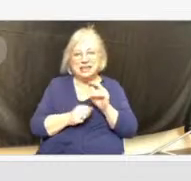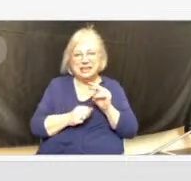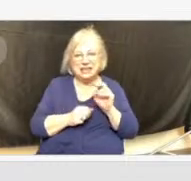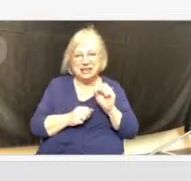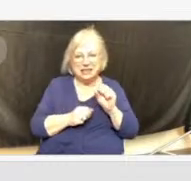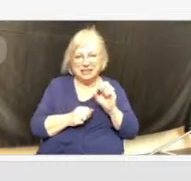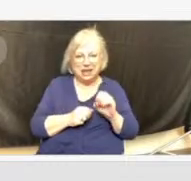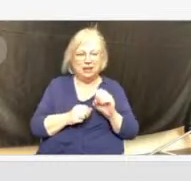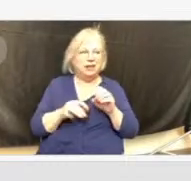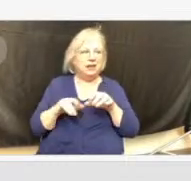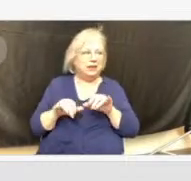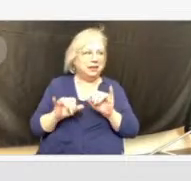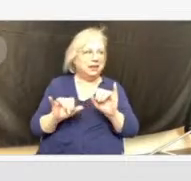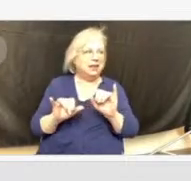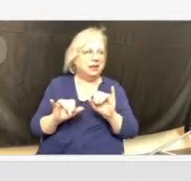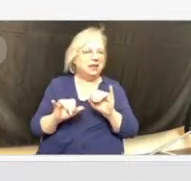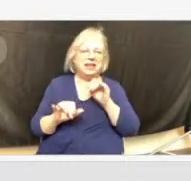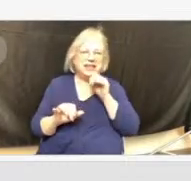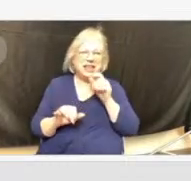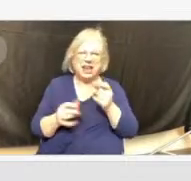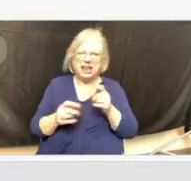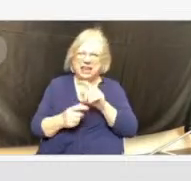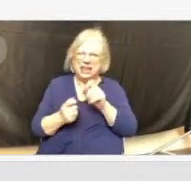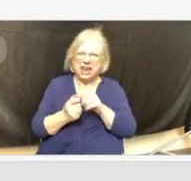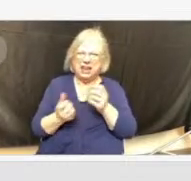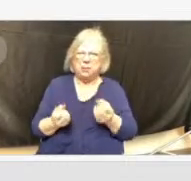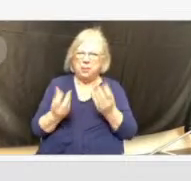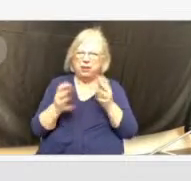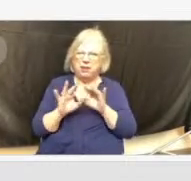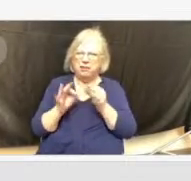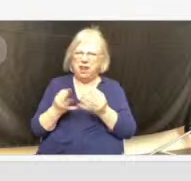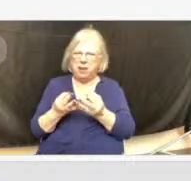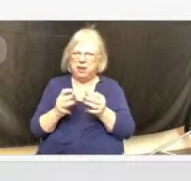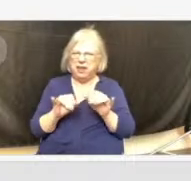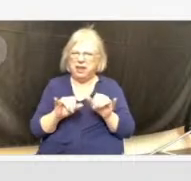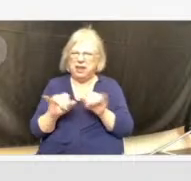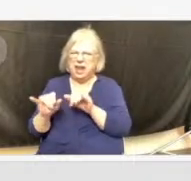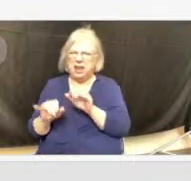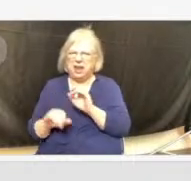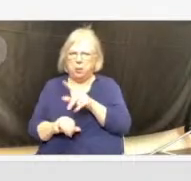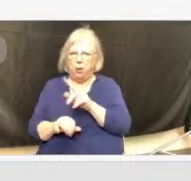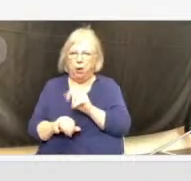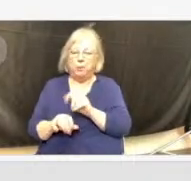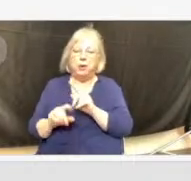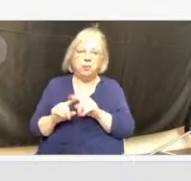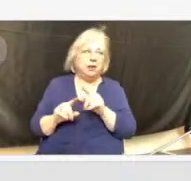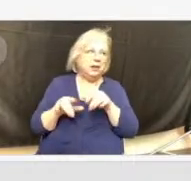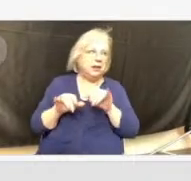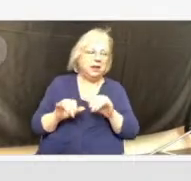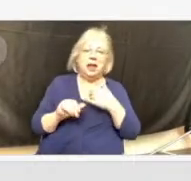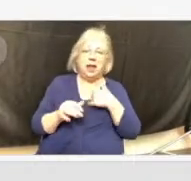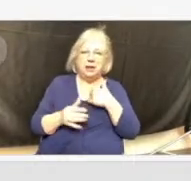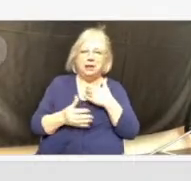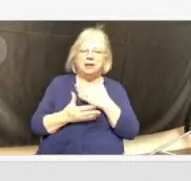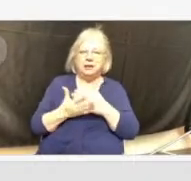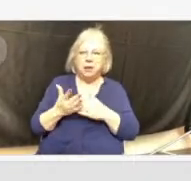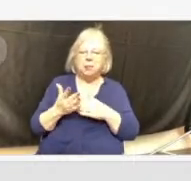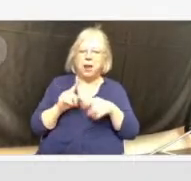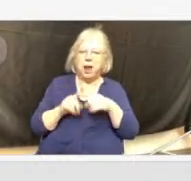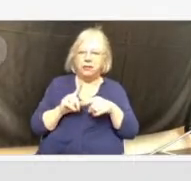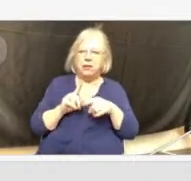be, it's not quite a multifamily like an apartment. It's still to have some of those amenities that a single family